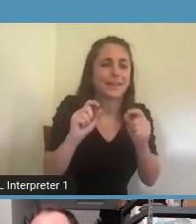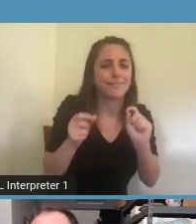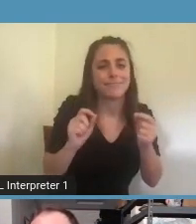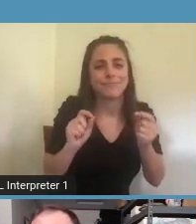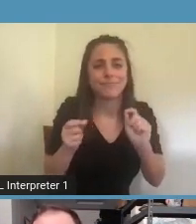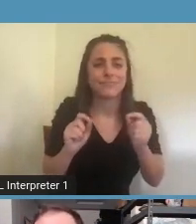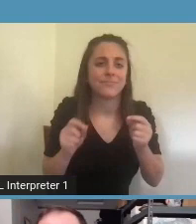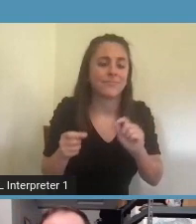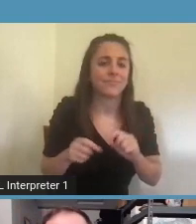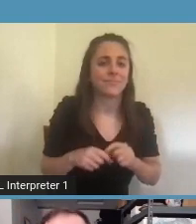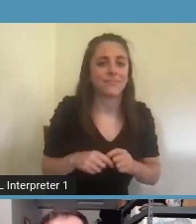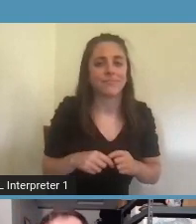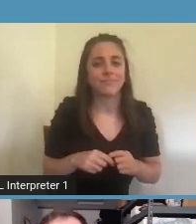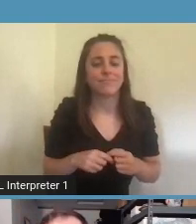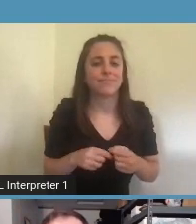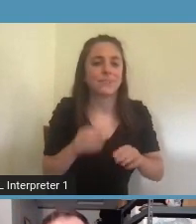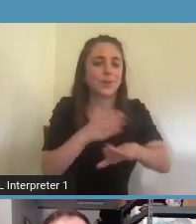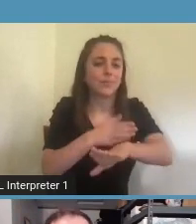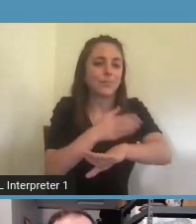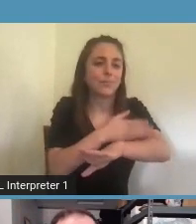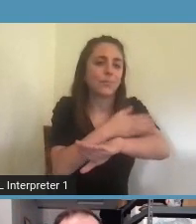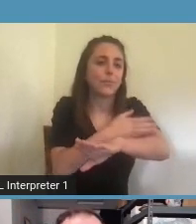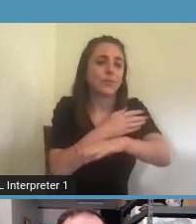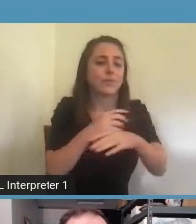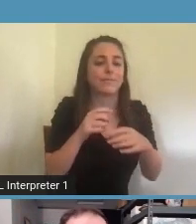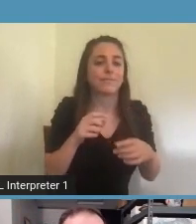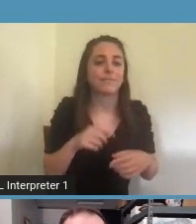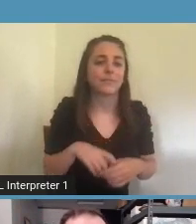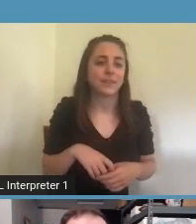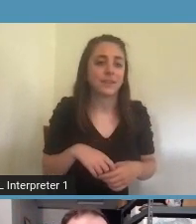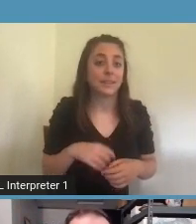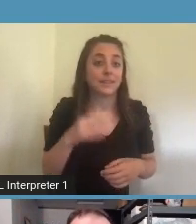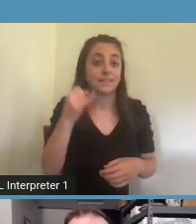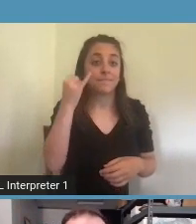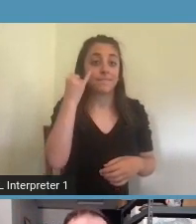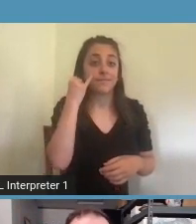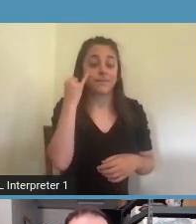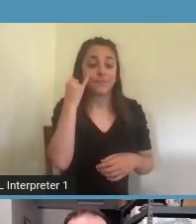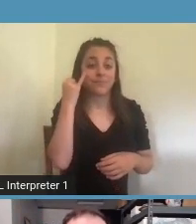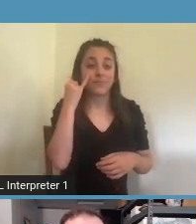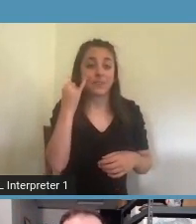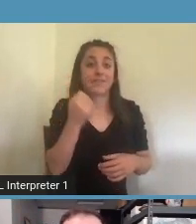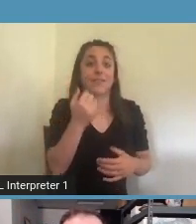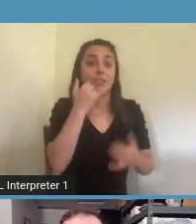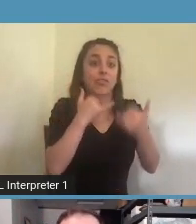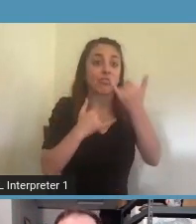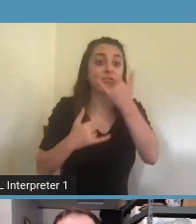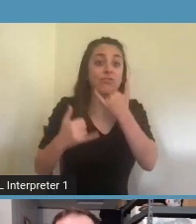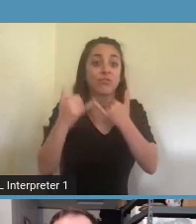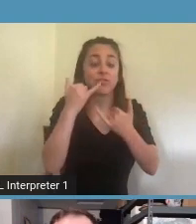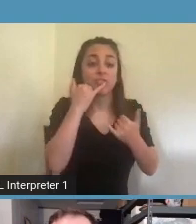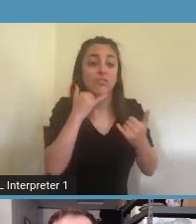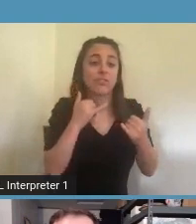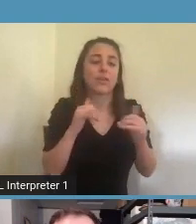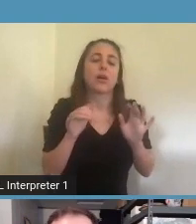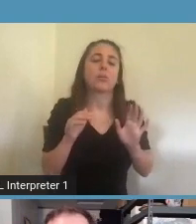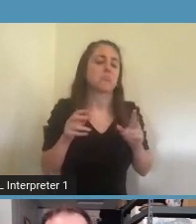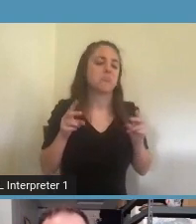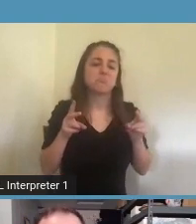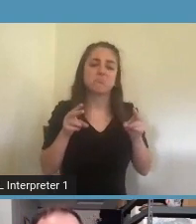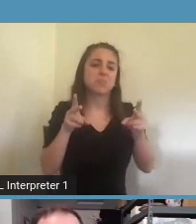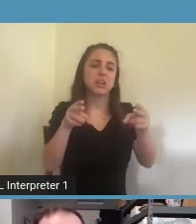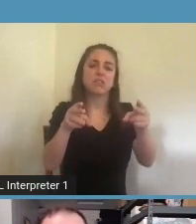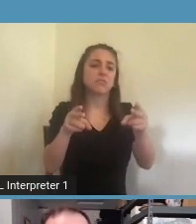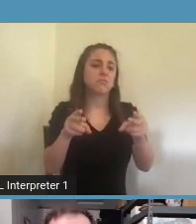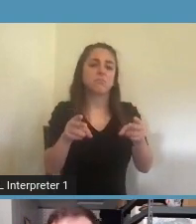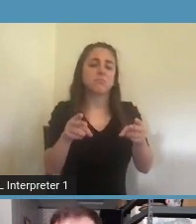fact. So there's a phrase, fix it in post, which means if you do something wrong or if you mess up, oh yeah, we'll just go and we'll